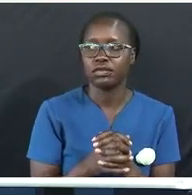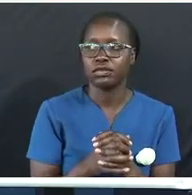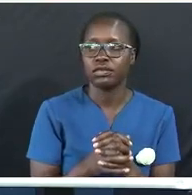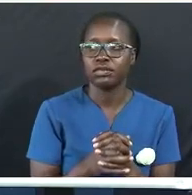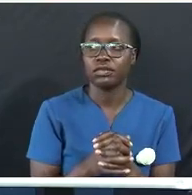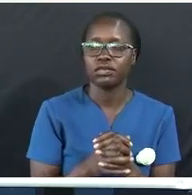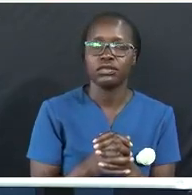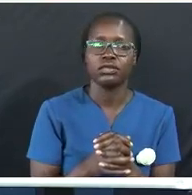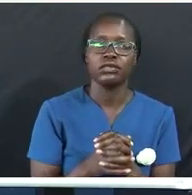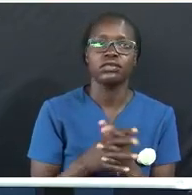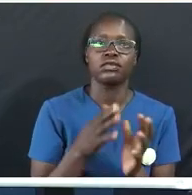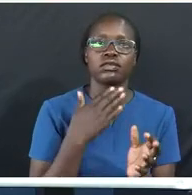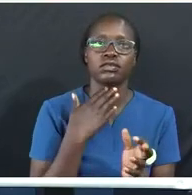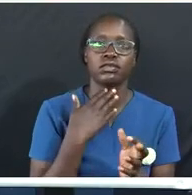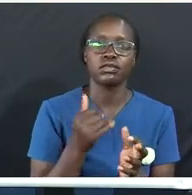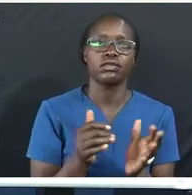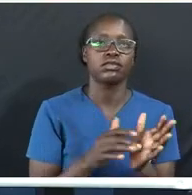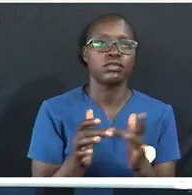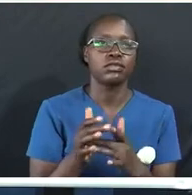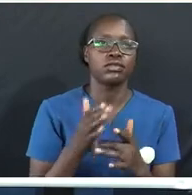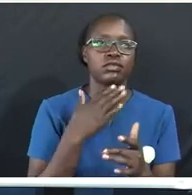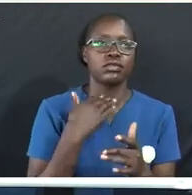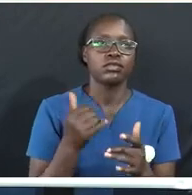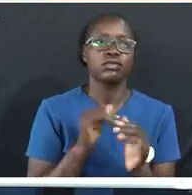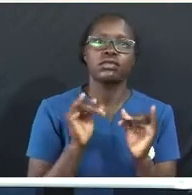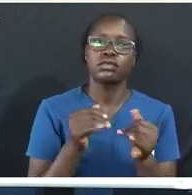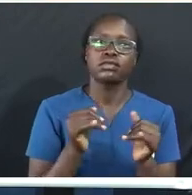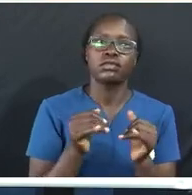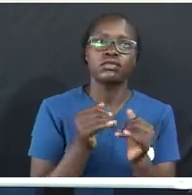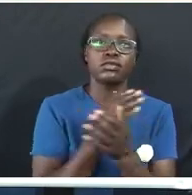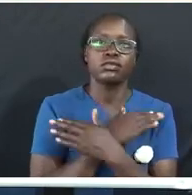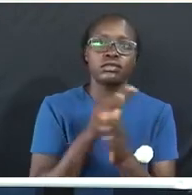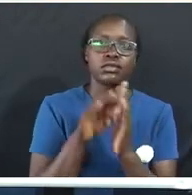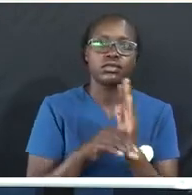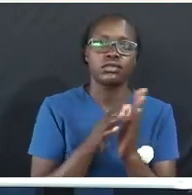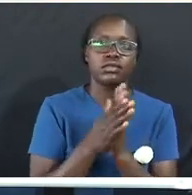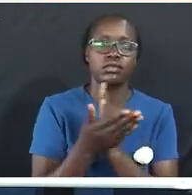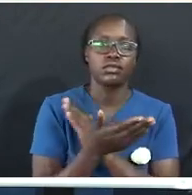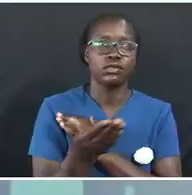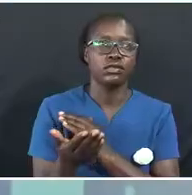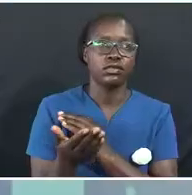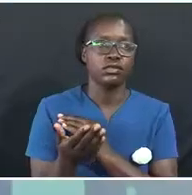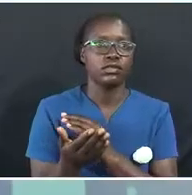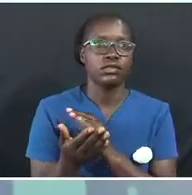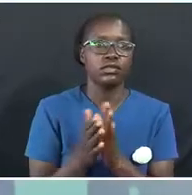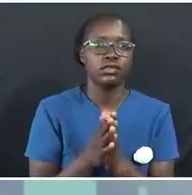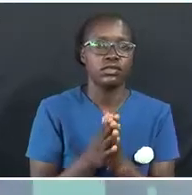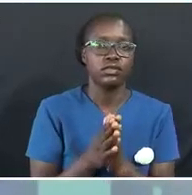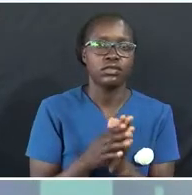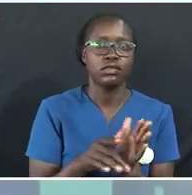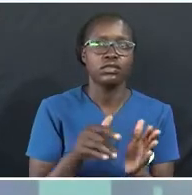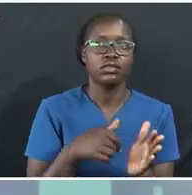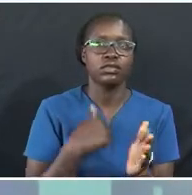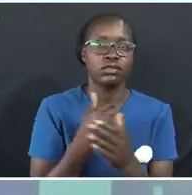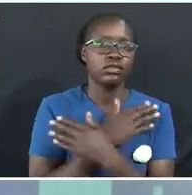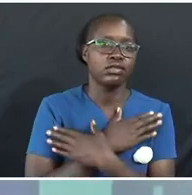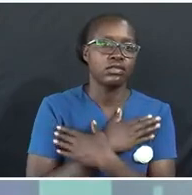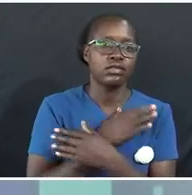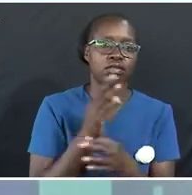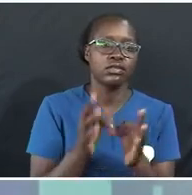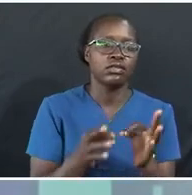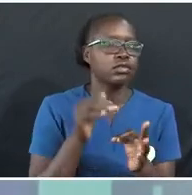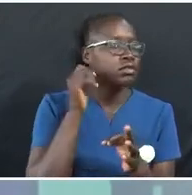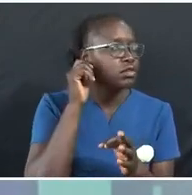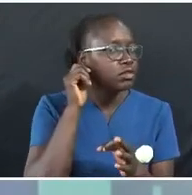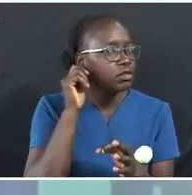Very important. Jesus wants to renew his friendship with you. You are my friends if you